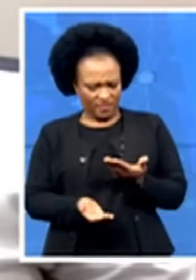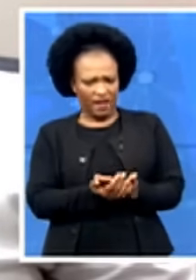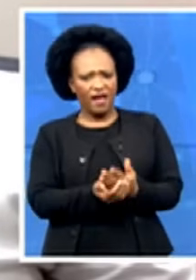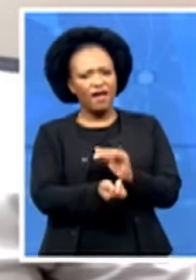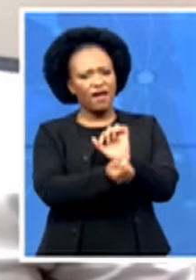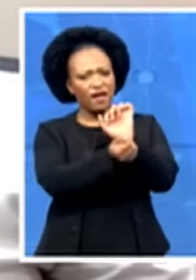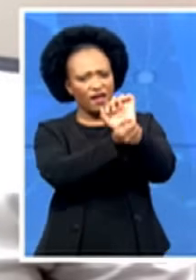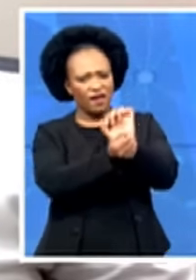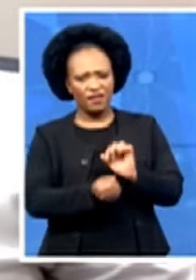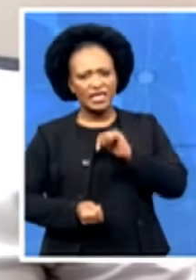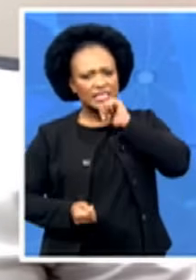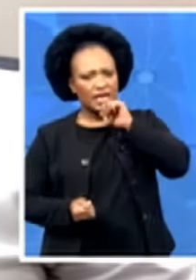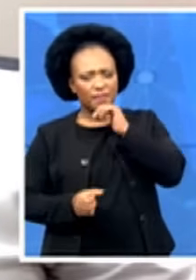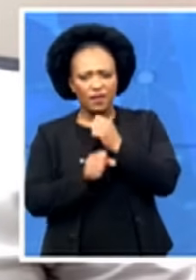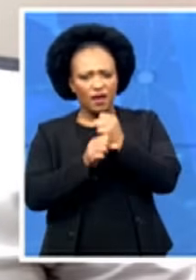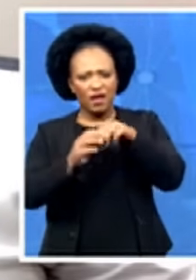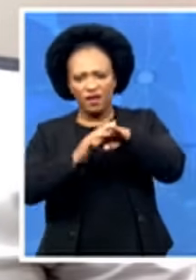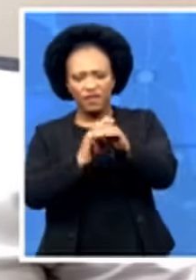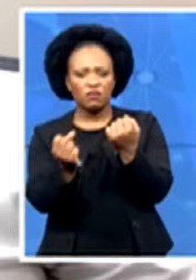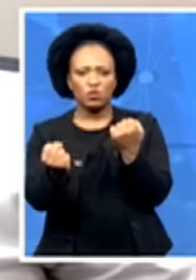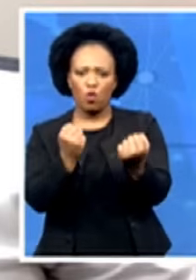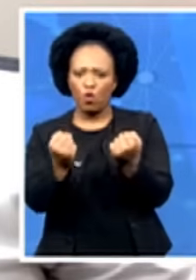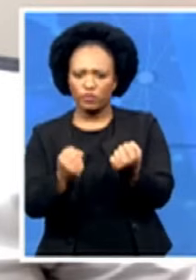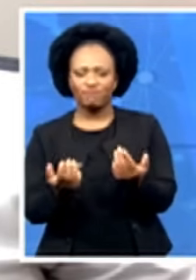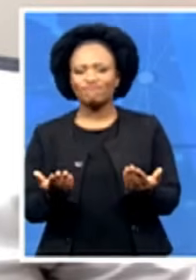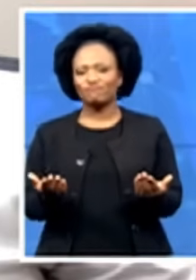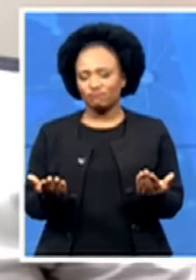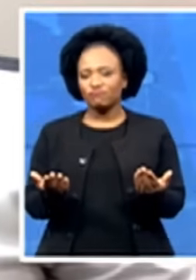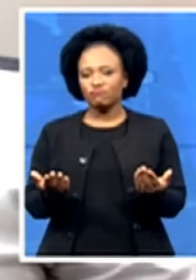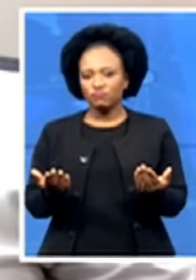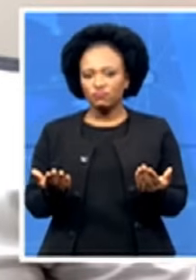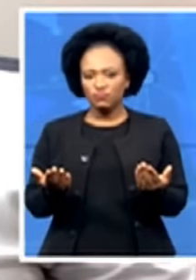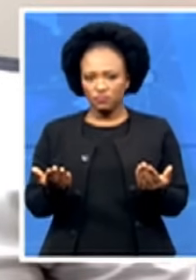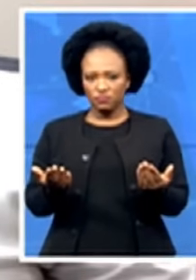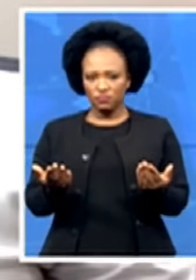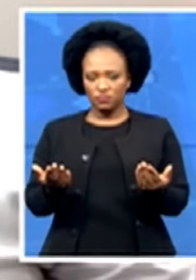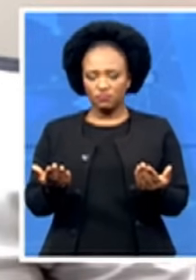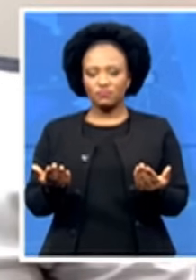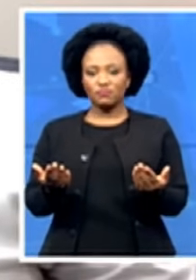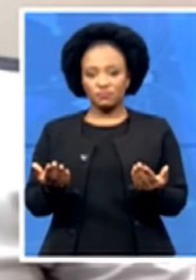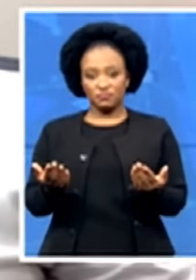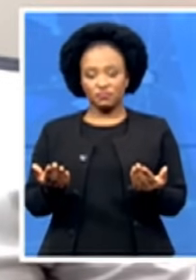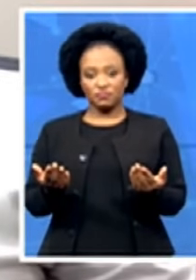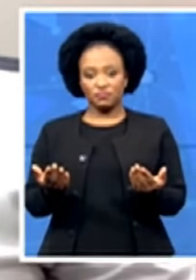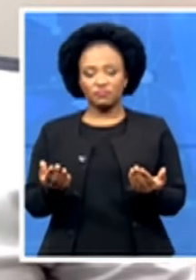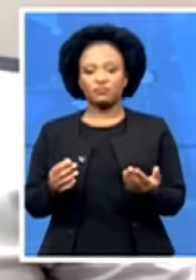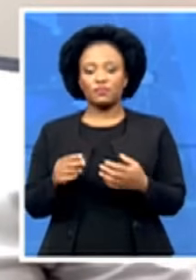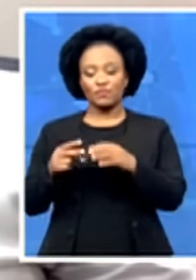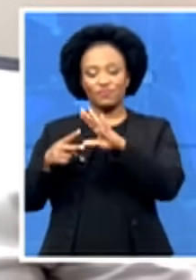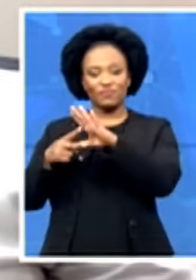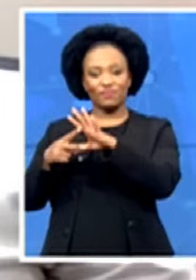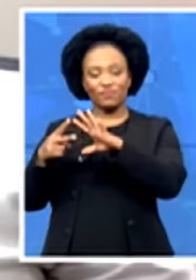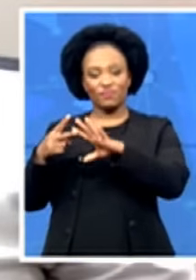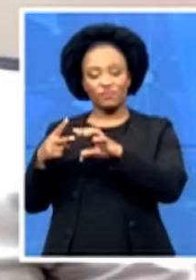as envisaged in the Constitution. Well, according to the minority judgment, they say, well, he ought to have